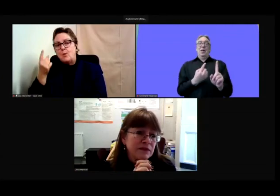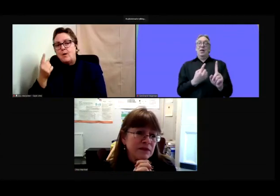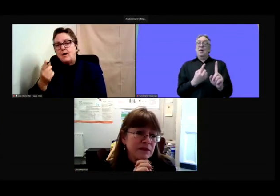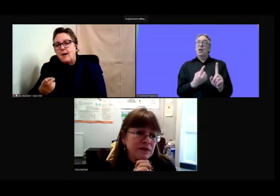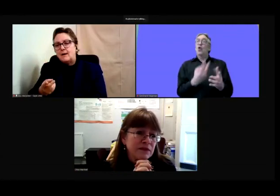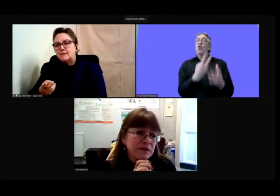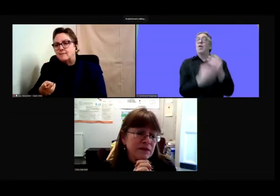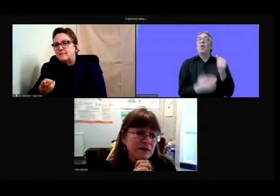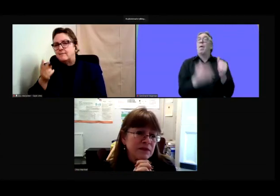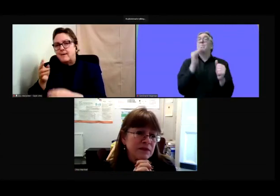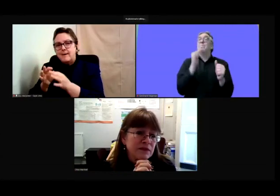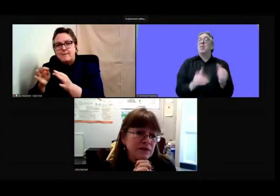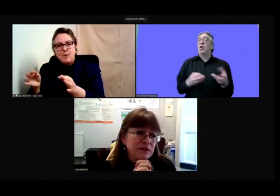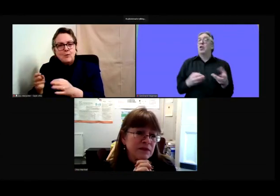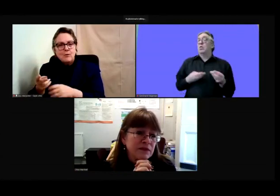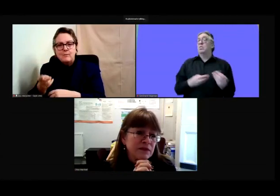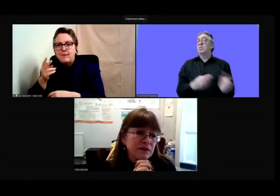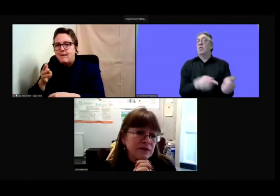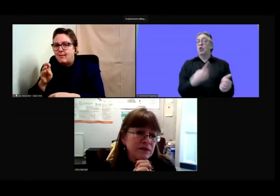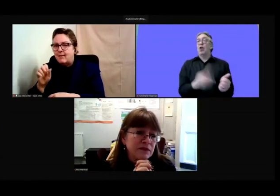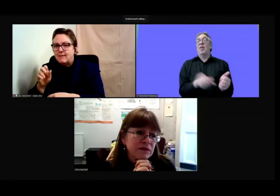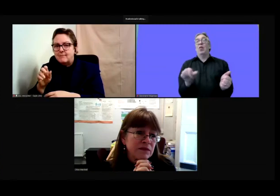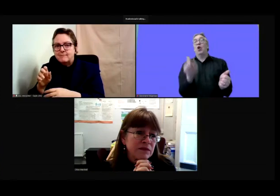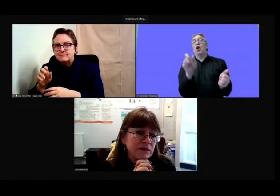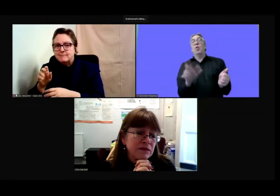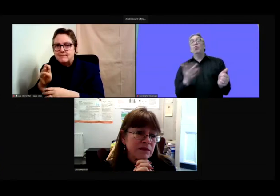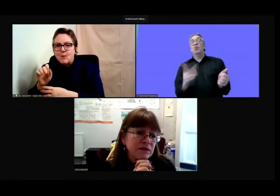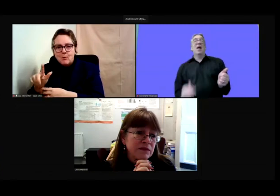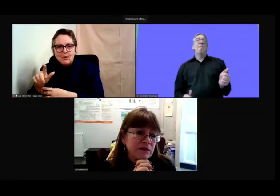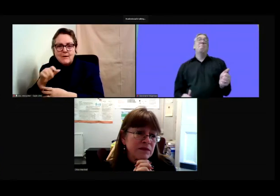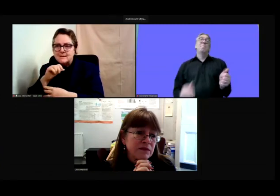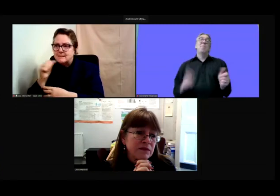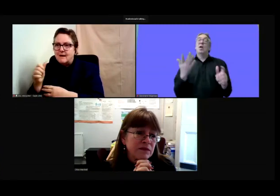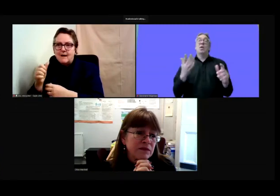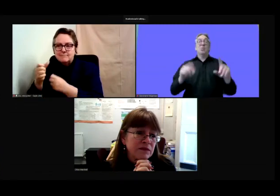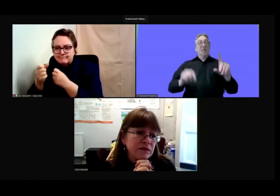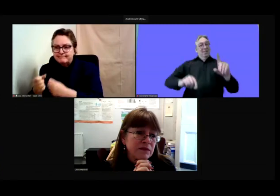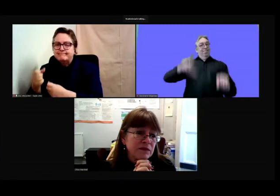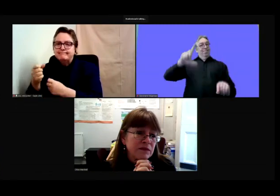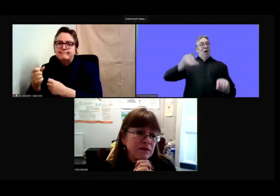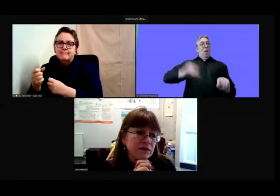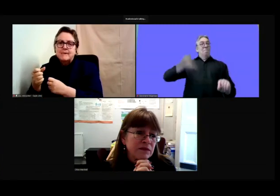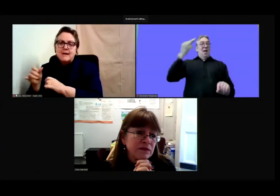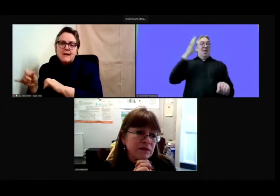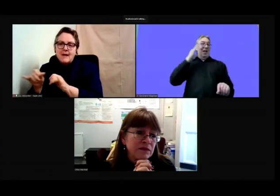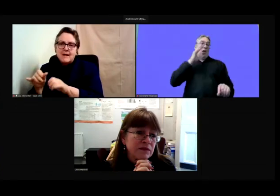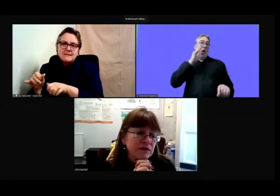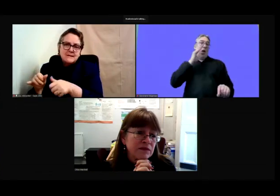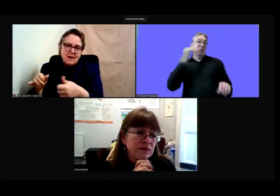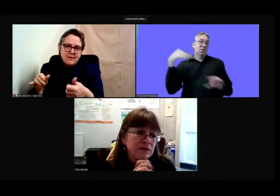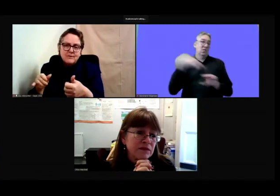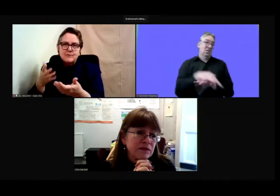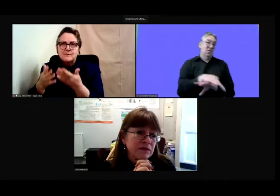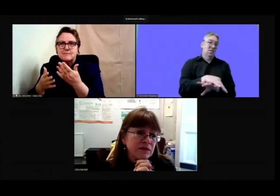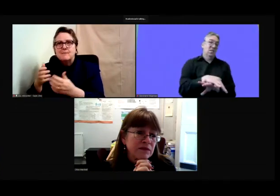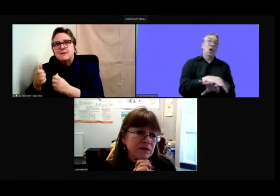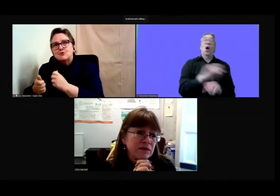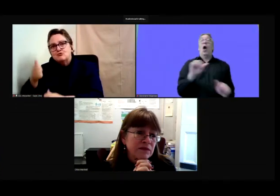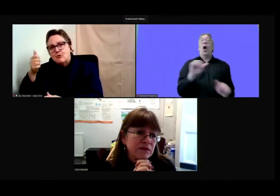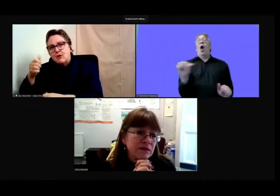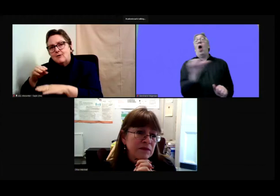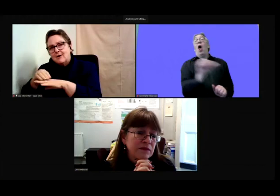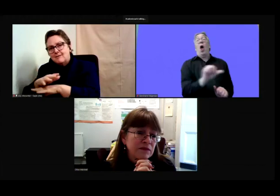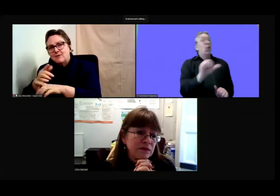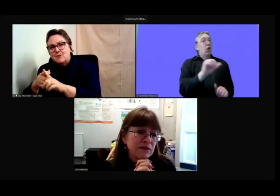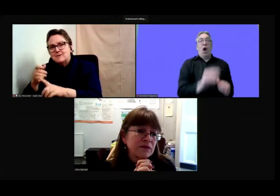others, maybe there's a stronger influence from Dutch, for example, or maybe less influence to the NGT. I mean, I all looked